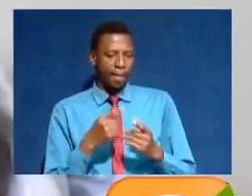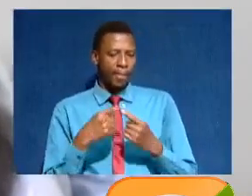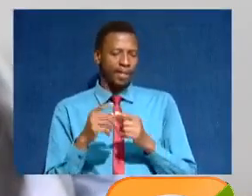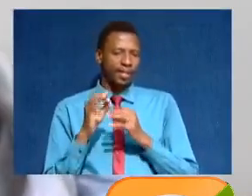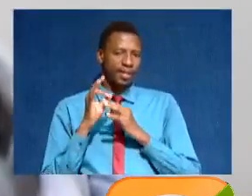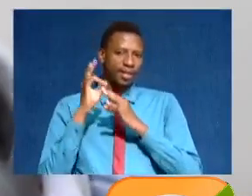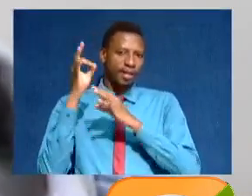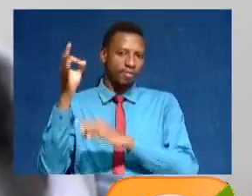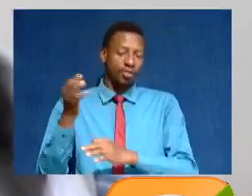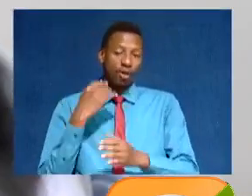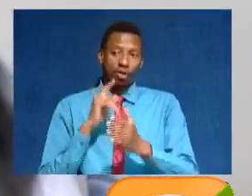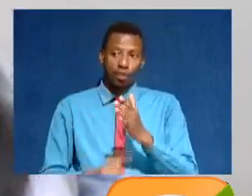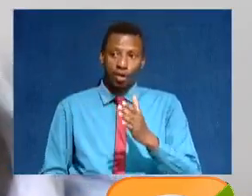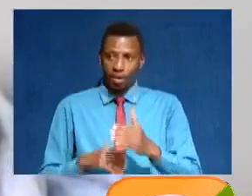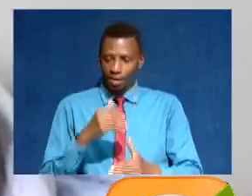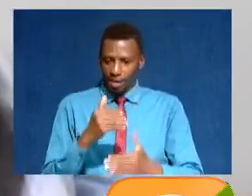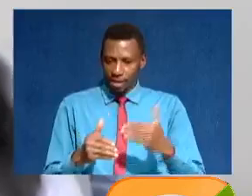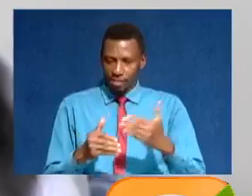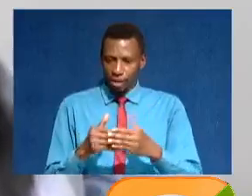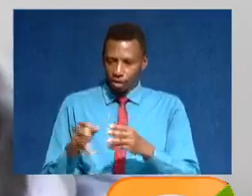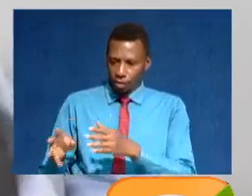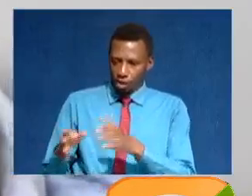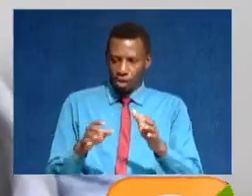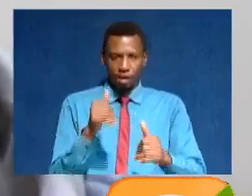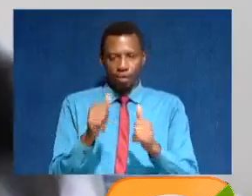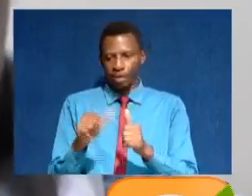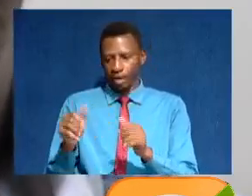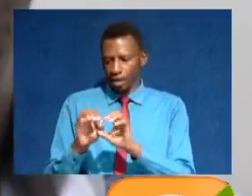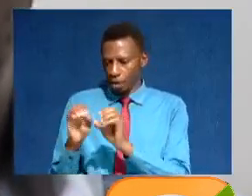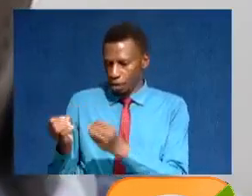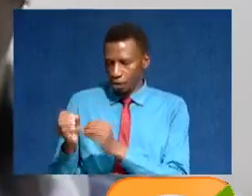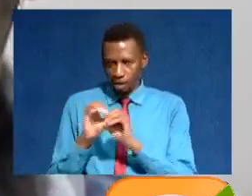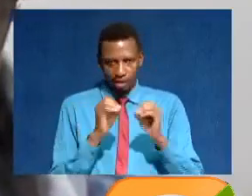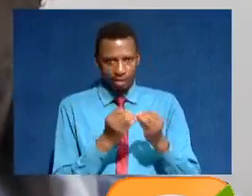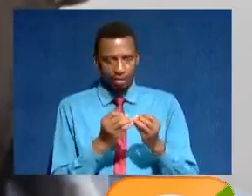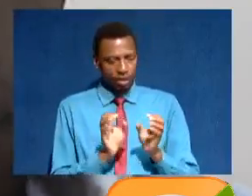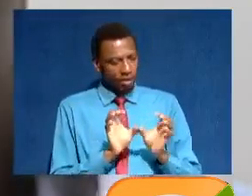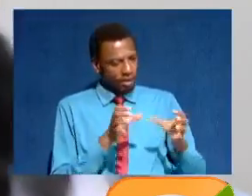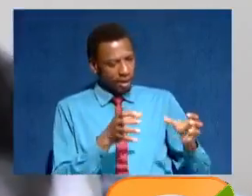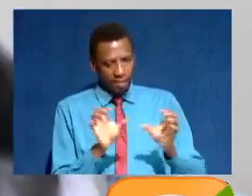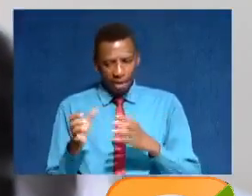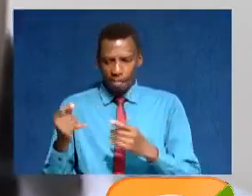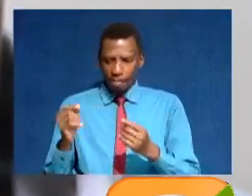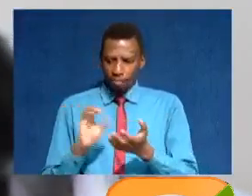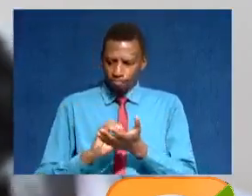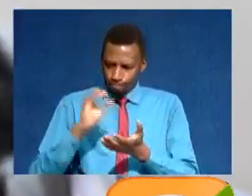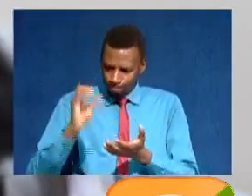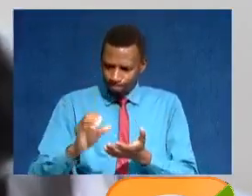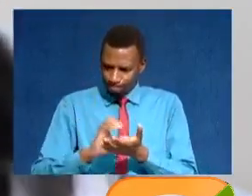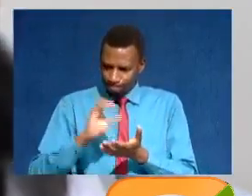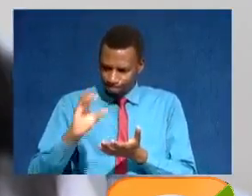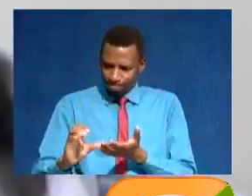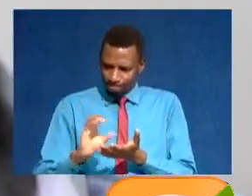to build a model that other organizations, other companies, can then put funds into this kind of